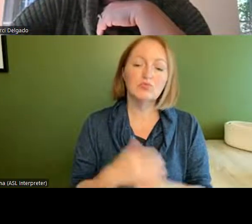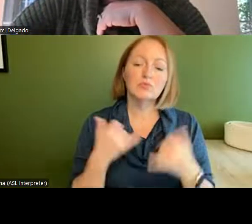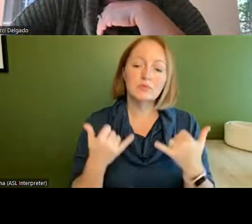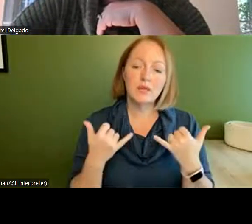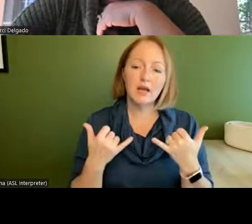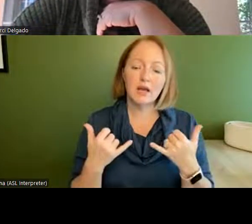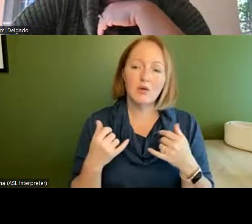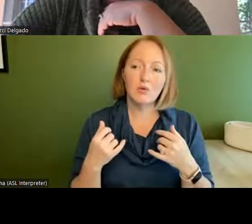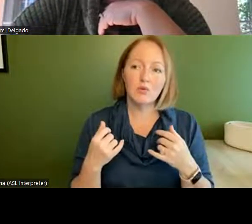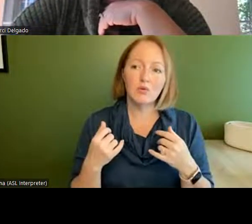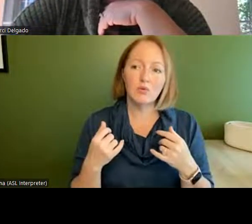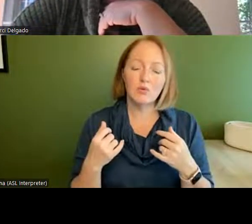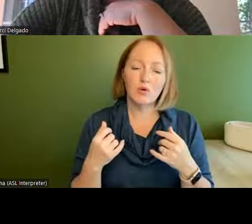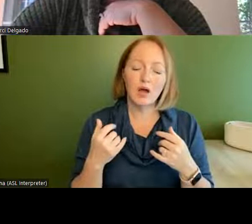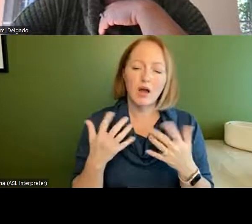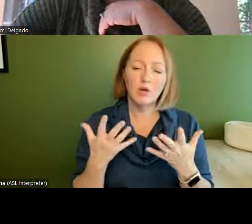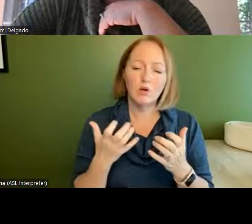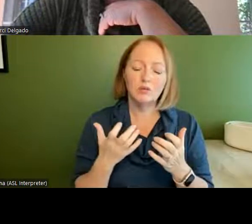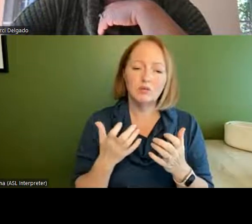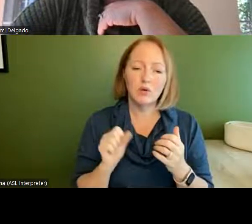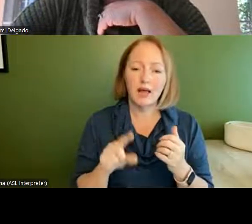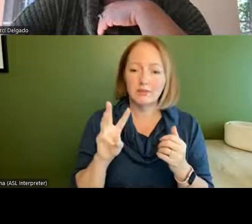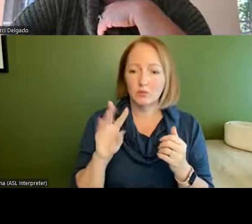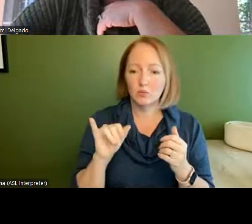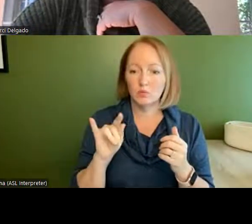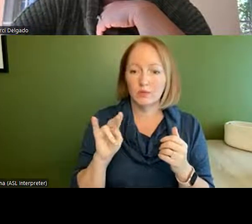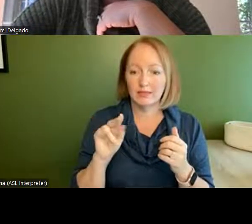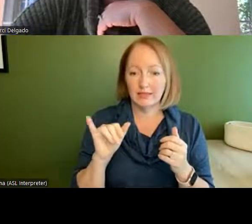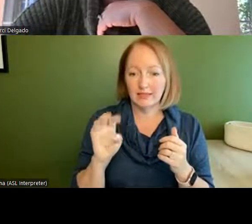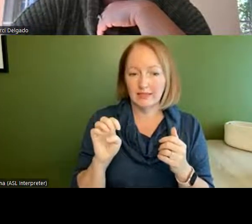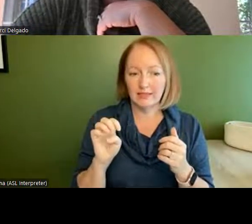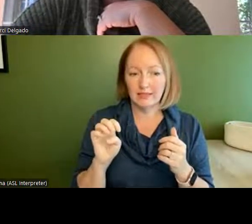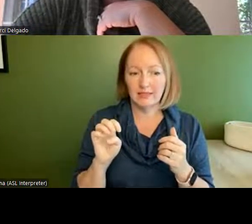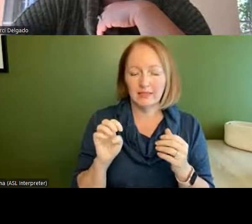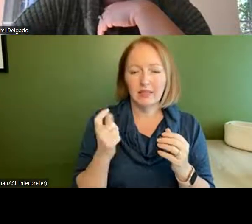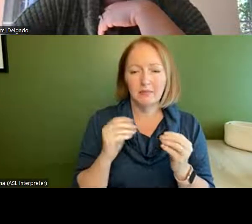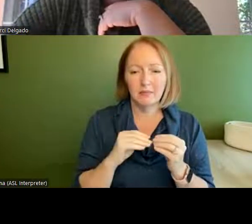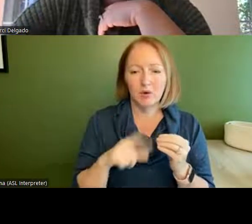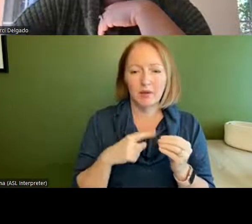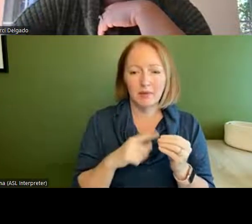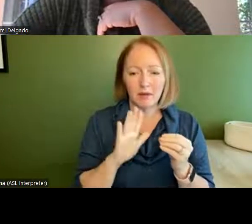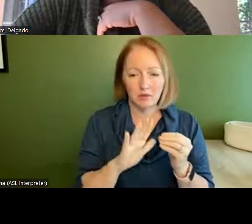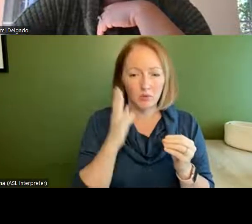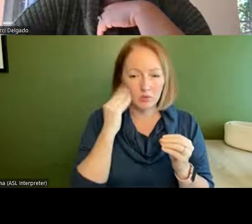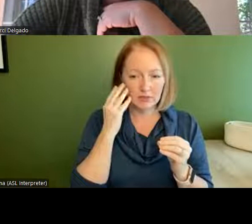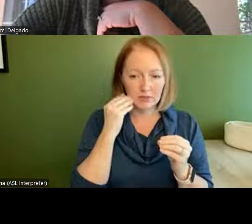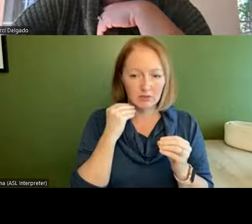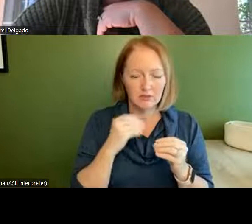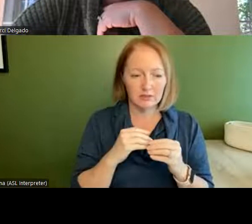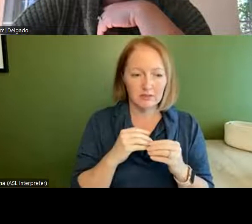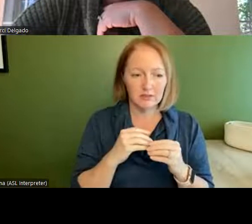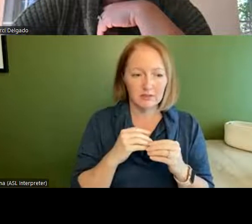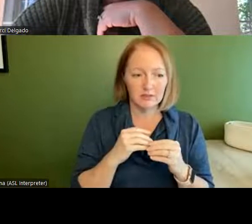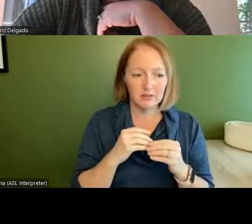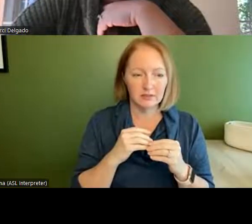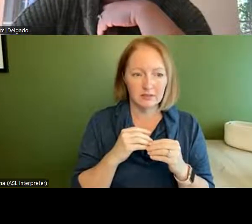like to ask Winnie a little bit more about, in your experience as